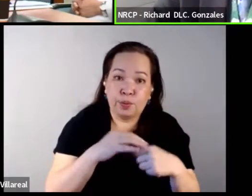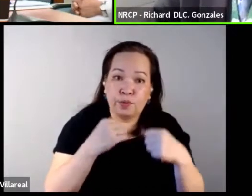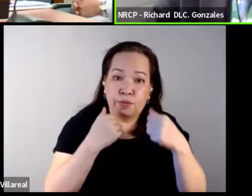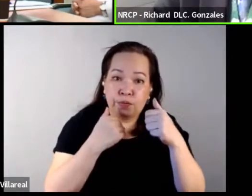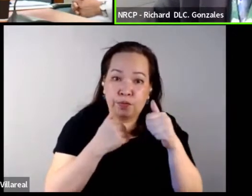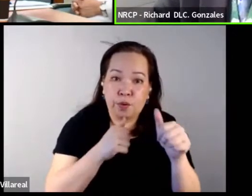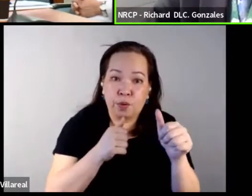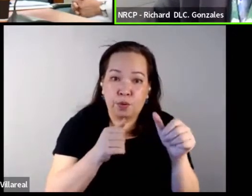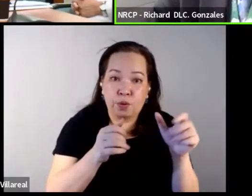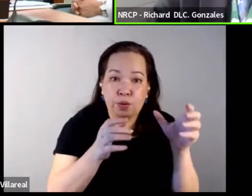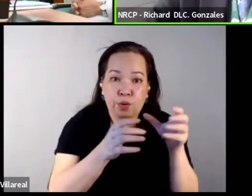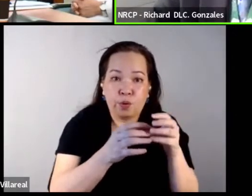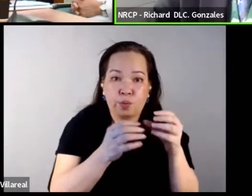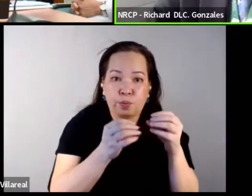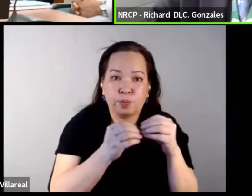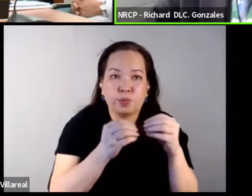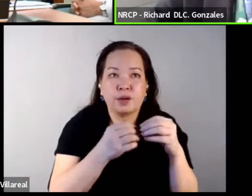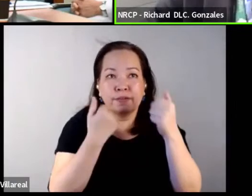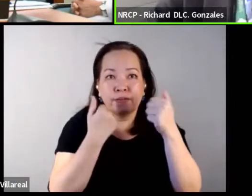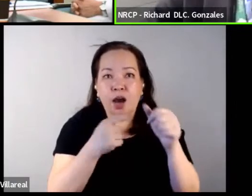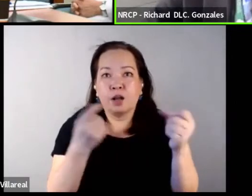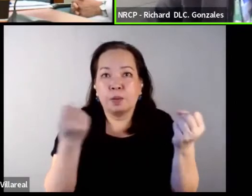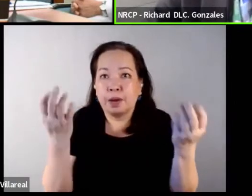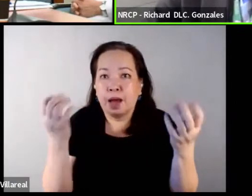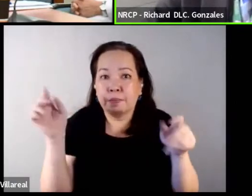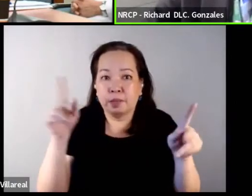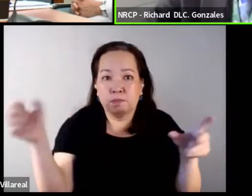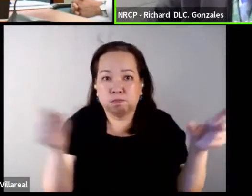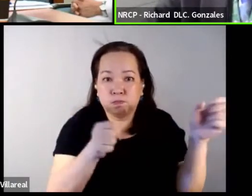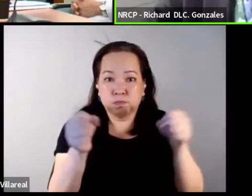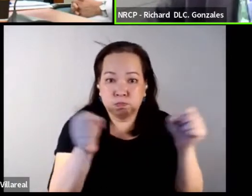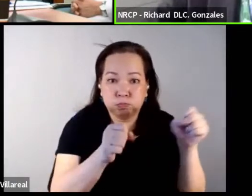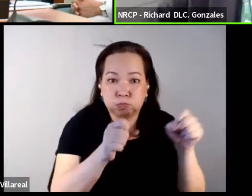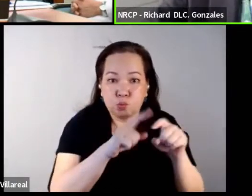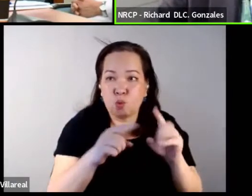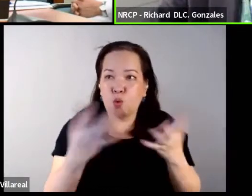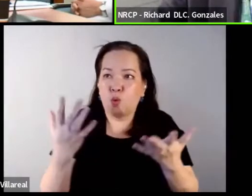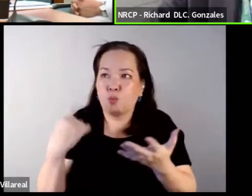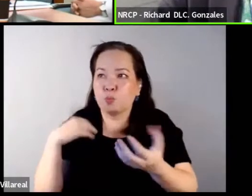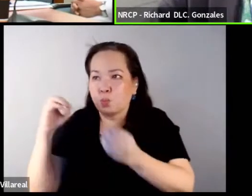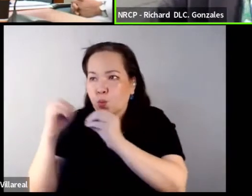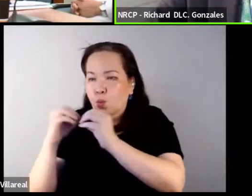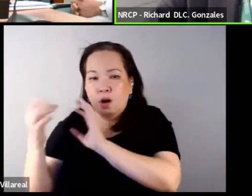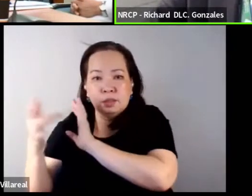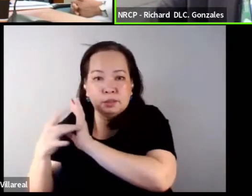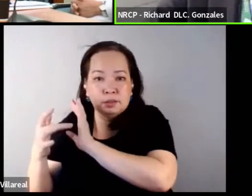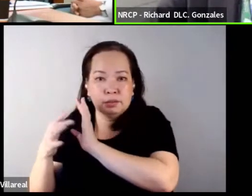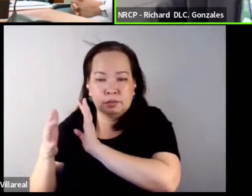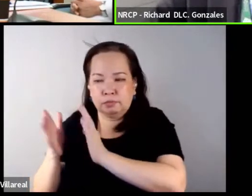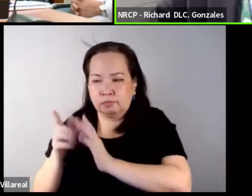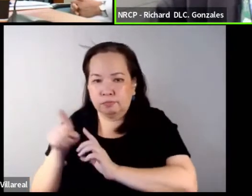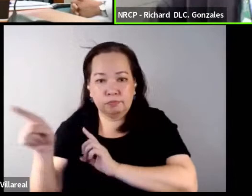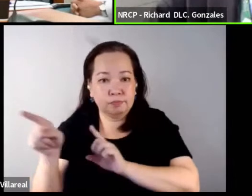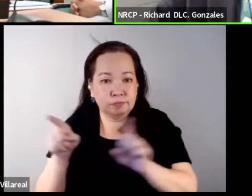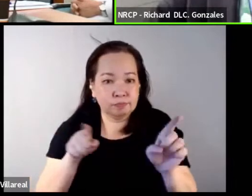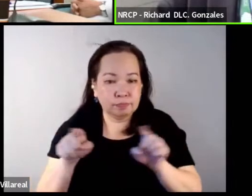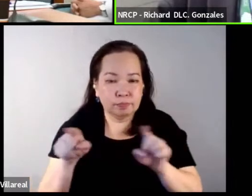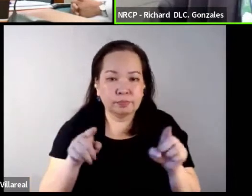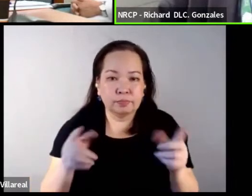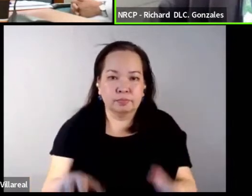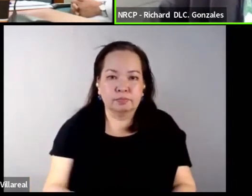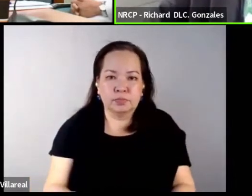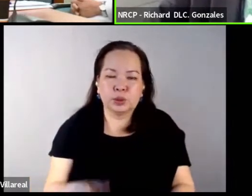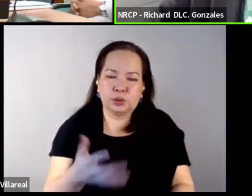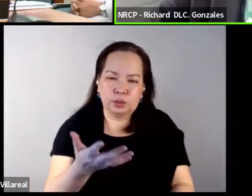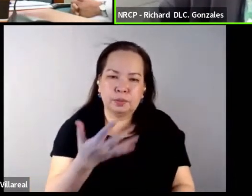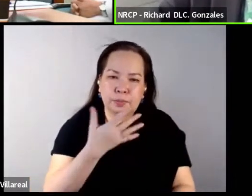more human resource intensive or the less human resource intensive track. It would be good